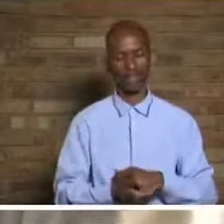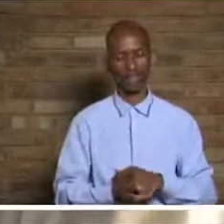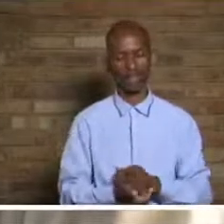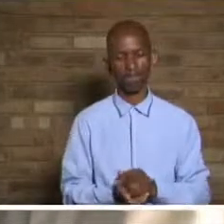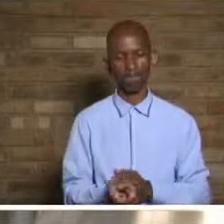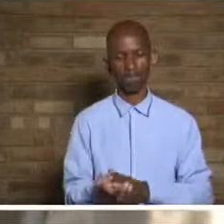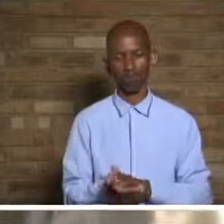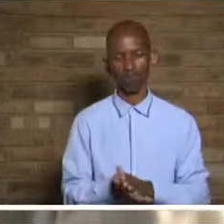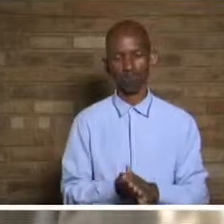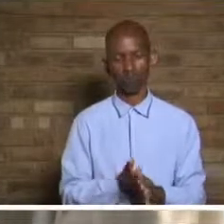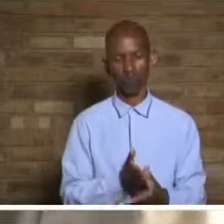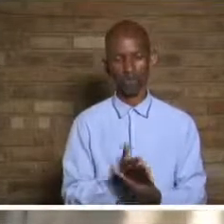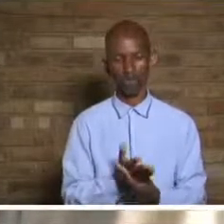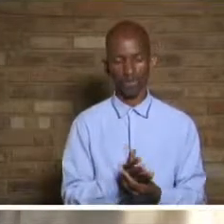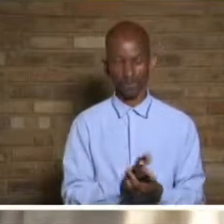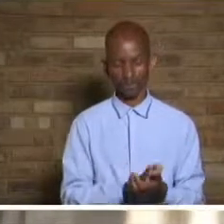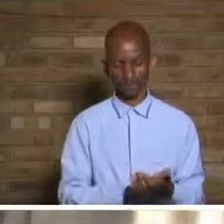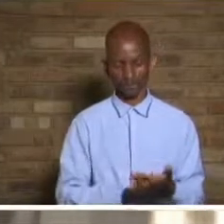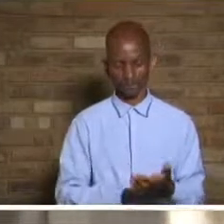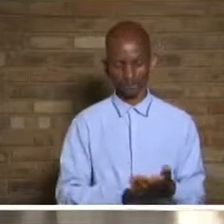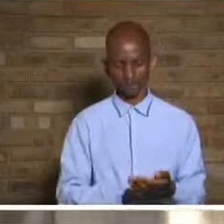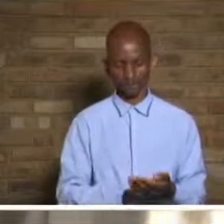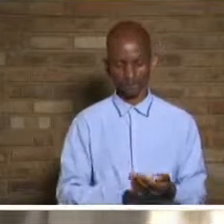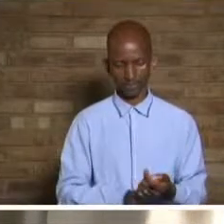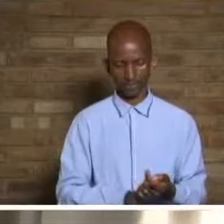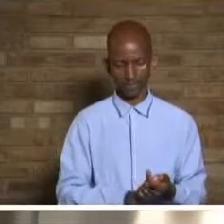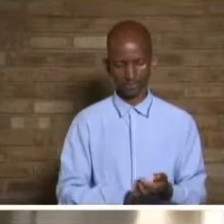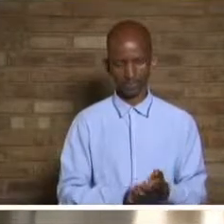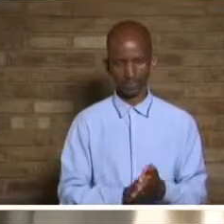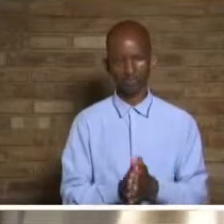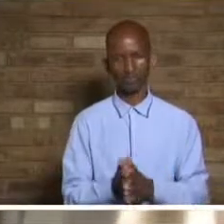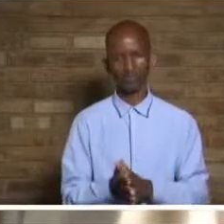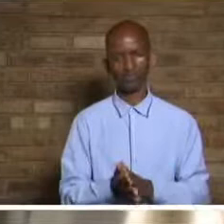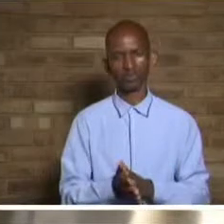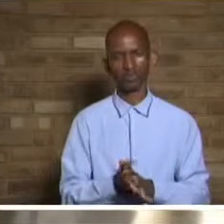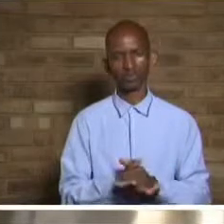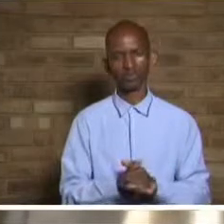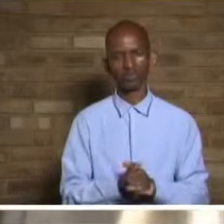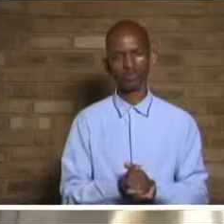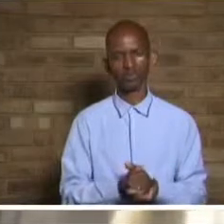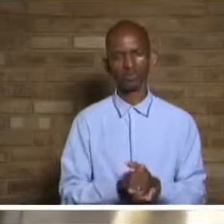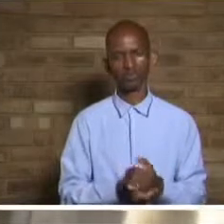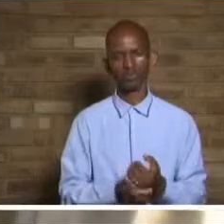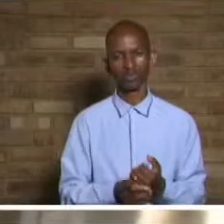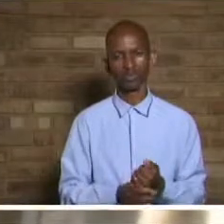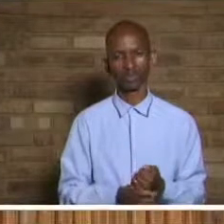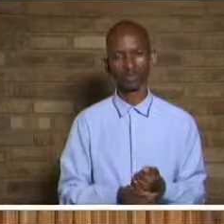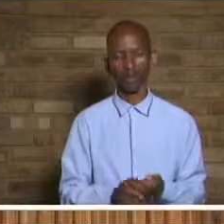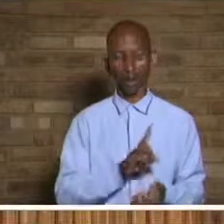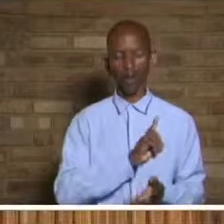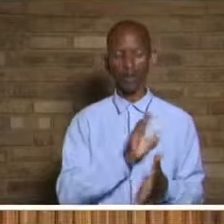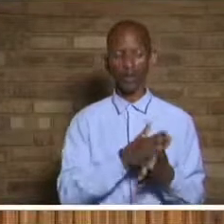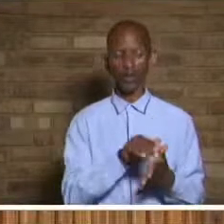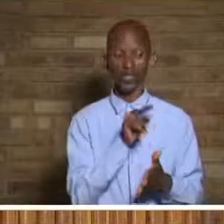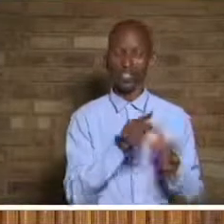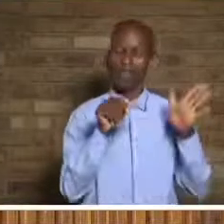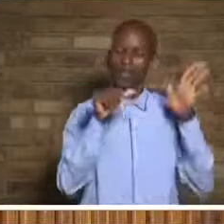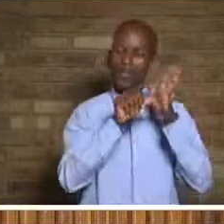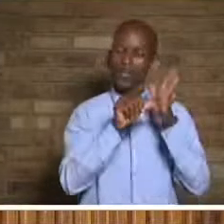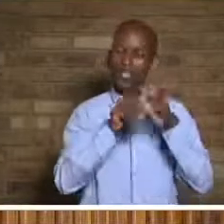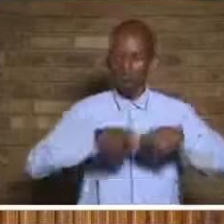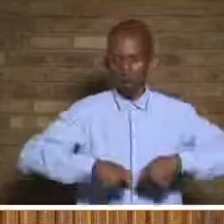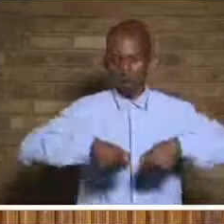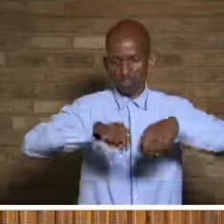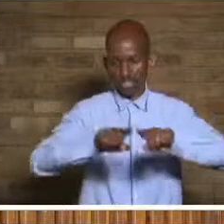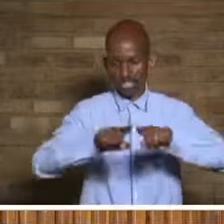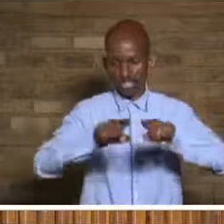amaqembu aseParliament nangeke eParliament ukuthi mabe ingxenye athathe inxaxheba nawo kule ngxoxo. Because this is an important opportunity to guide